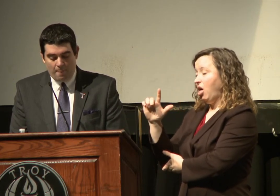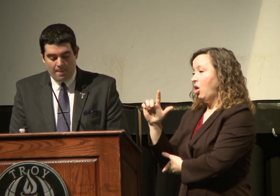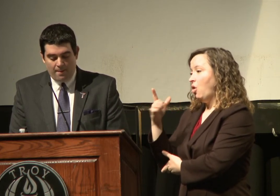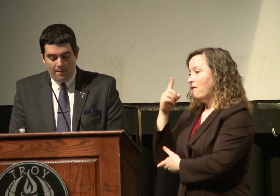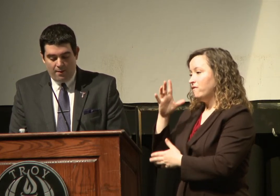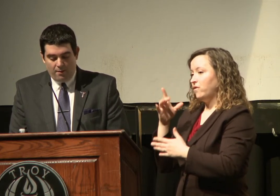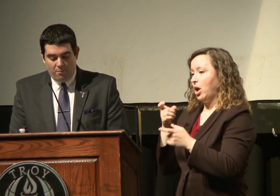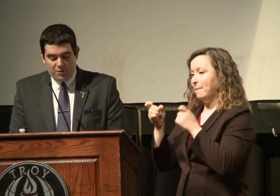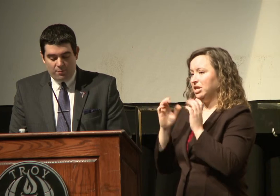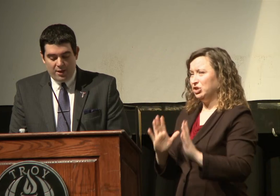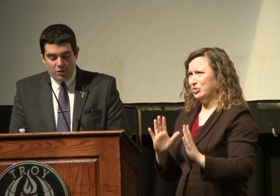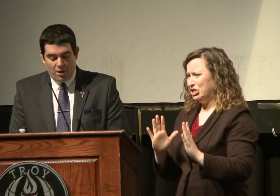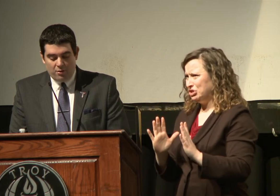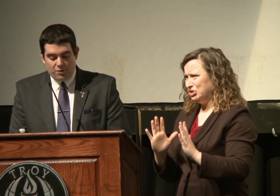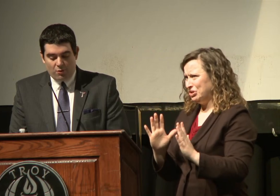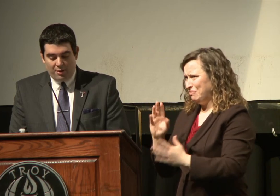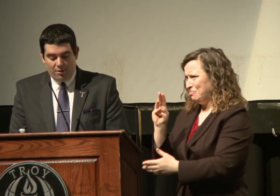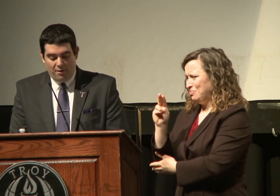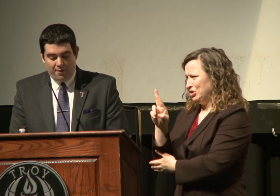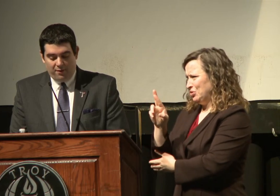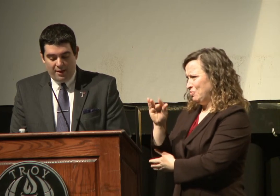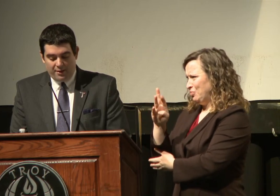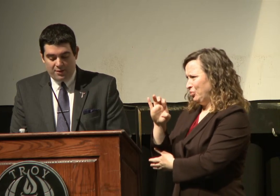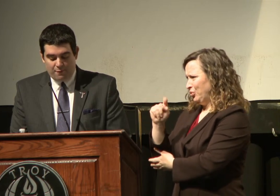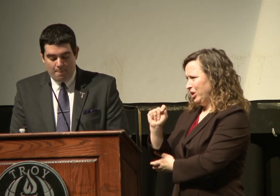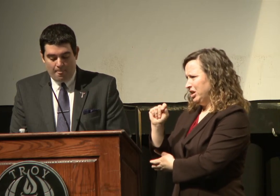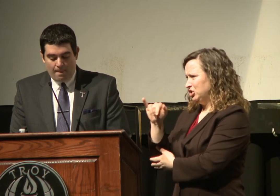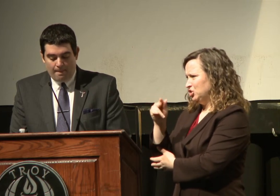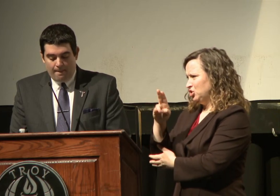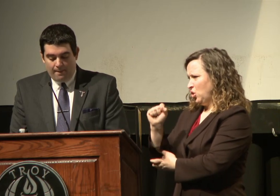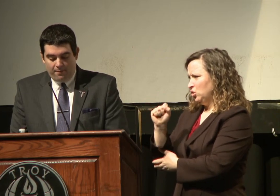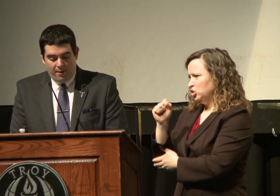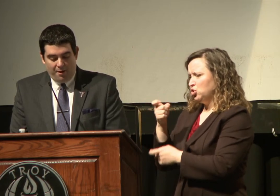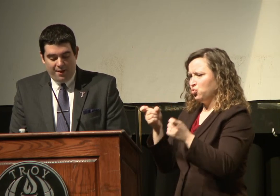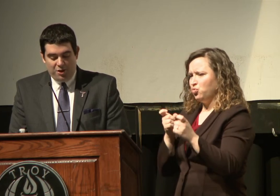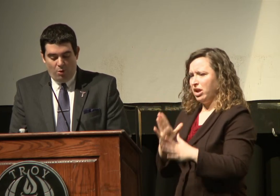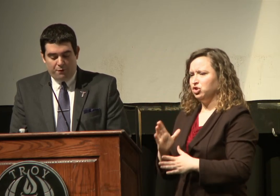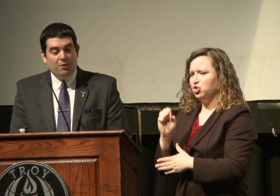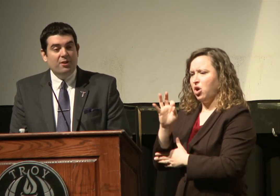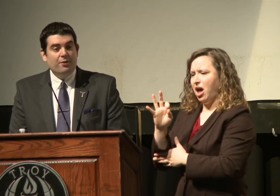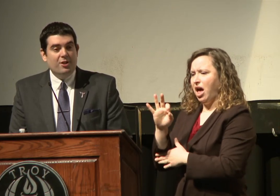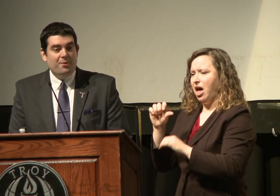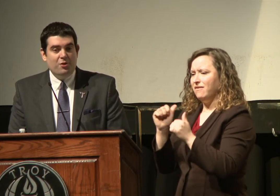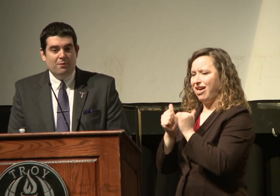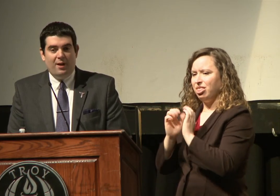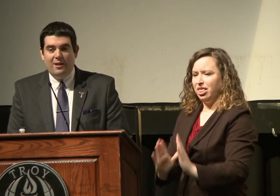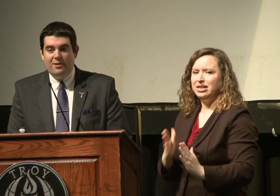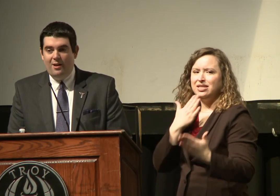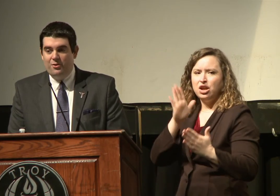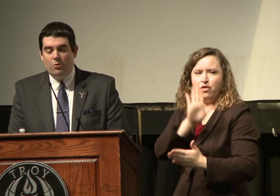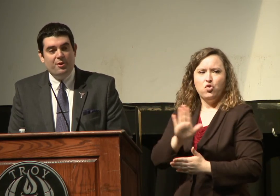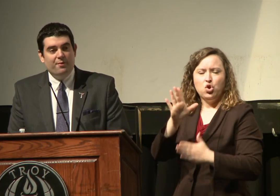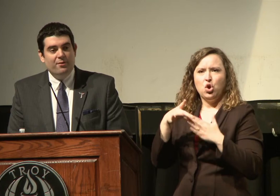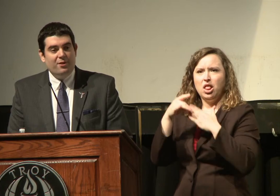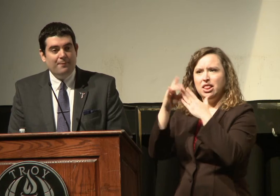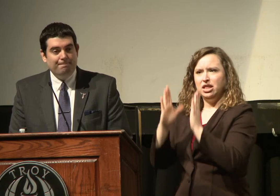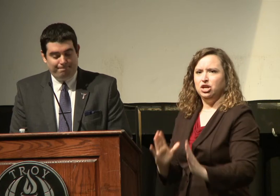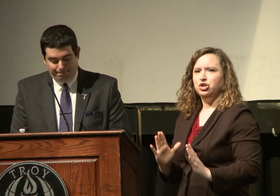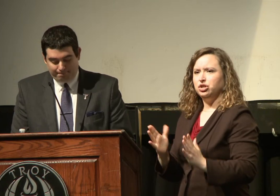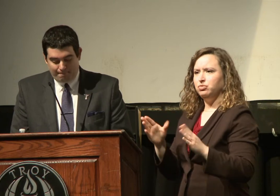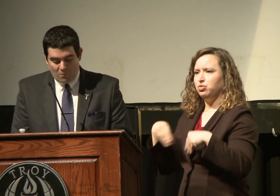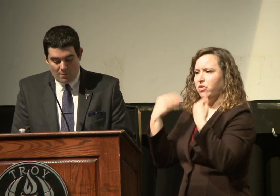Administration, Mr. Brent Jones, Director of Athletics. Thank you all for your leadership that you provide at Troy